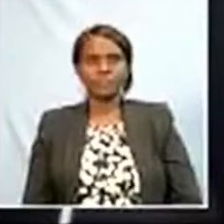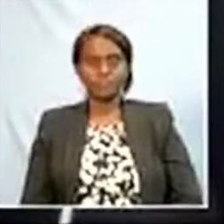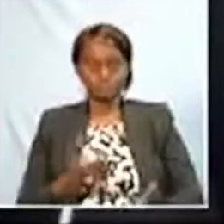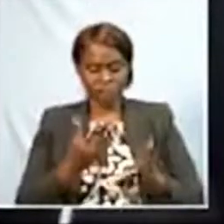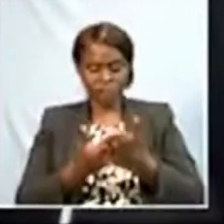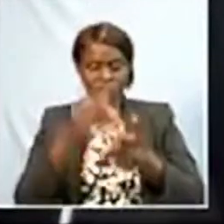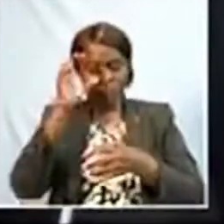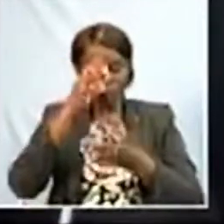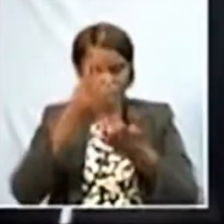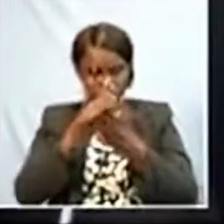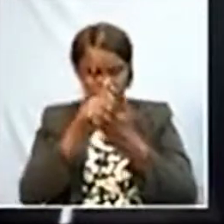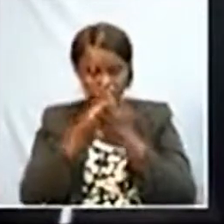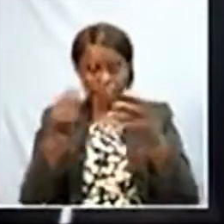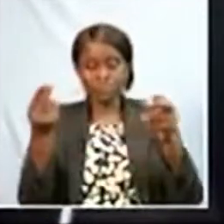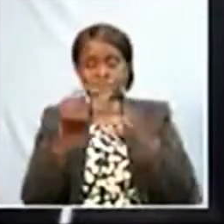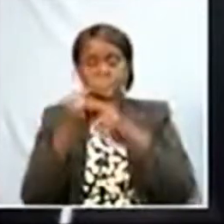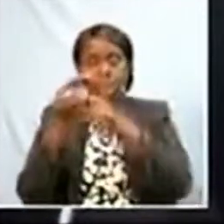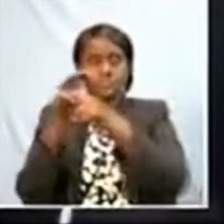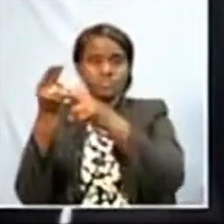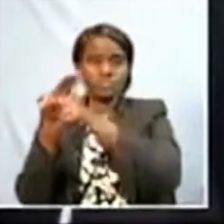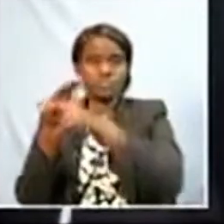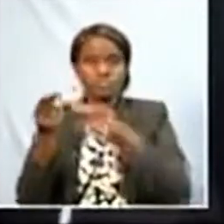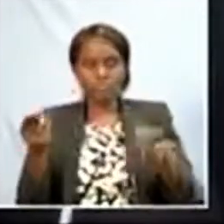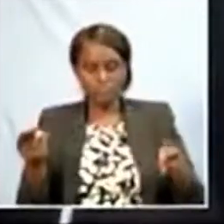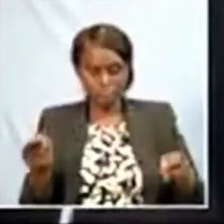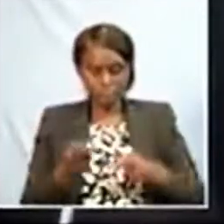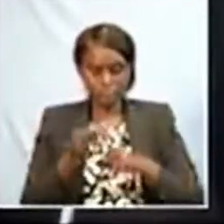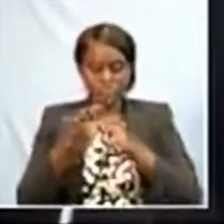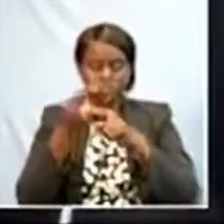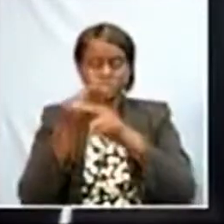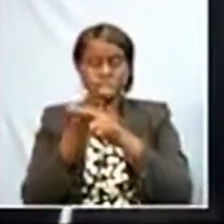source of funding is tabulated at